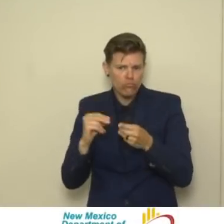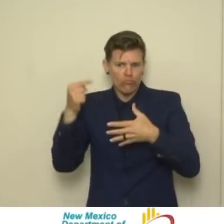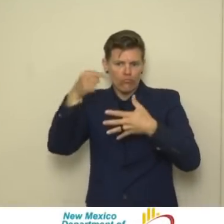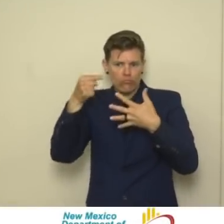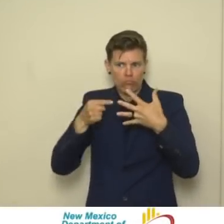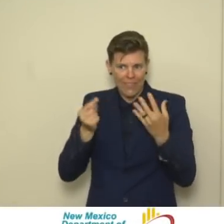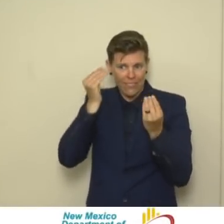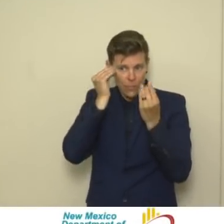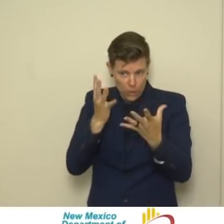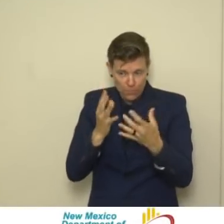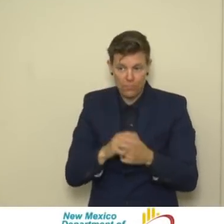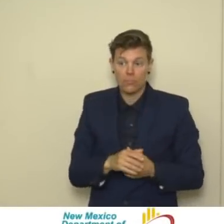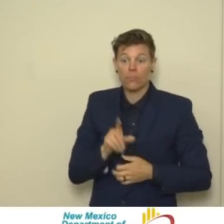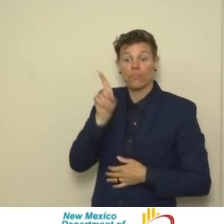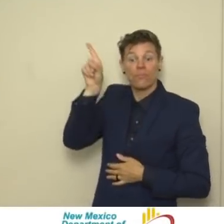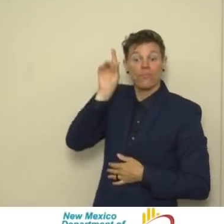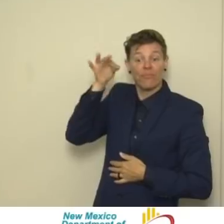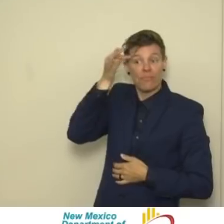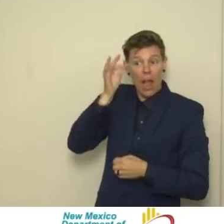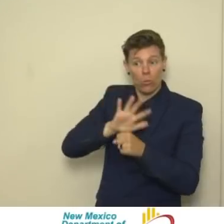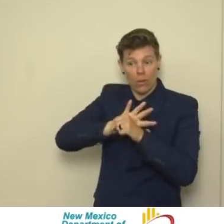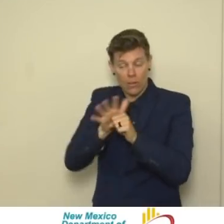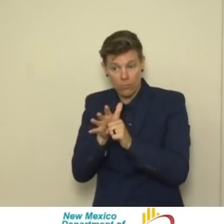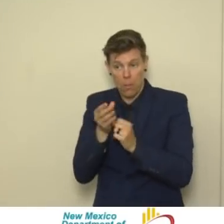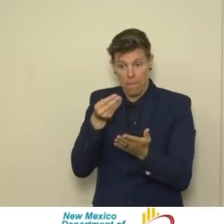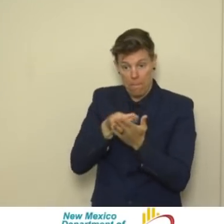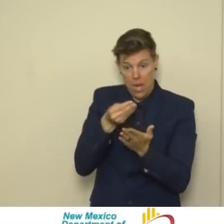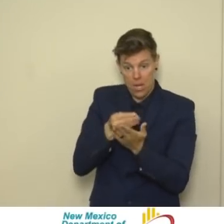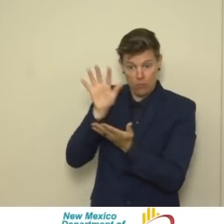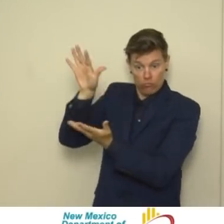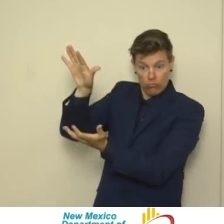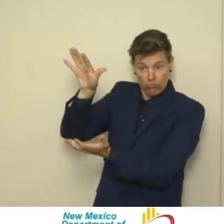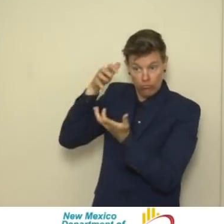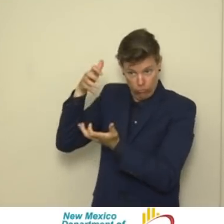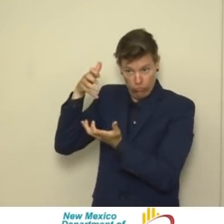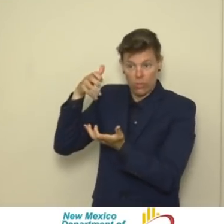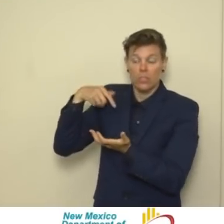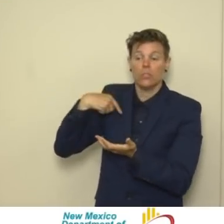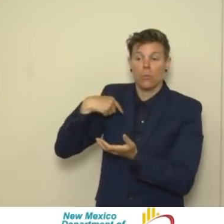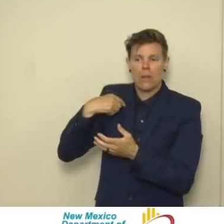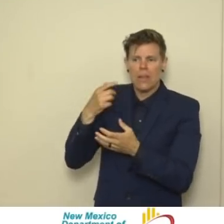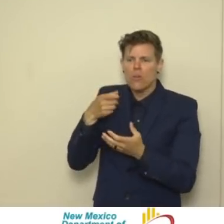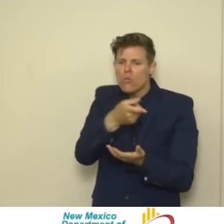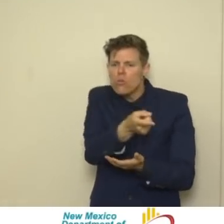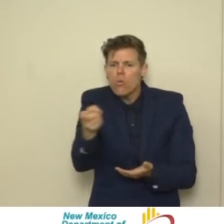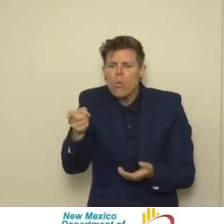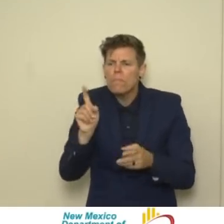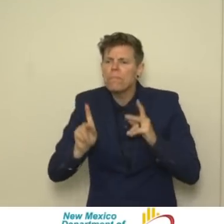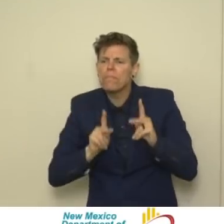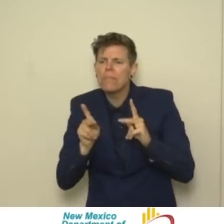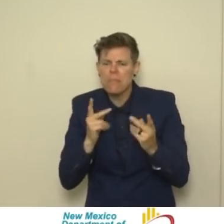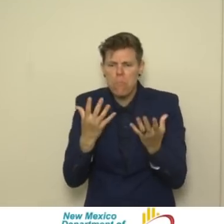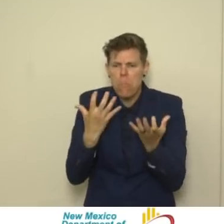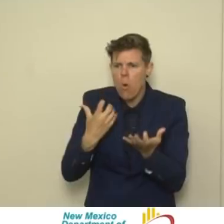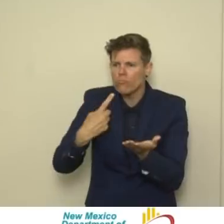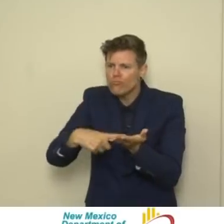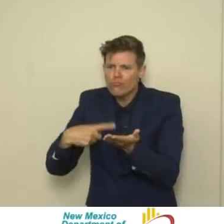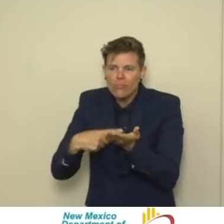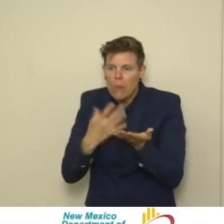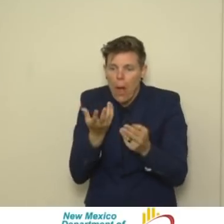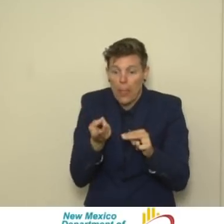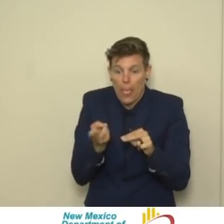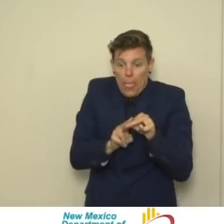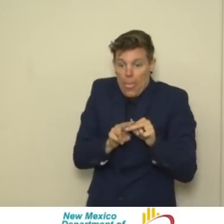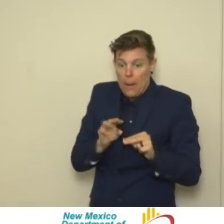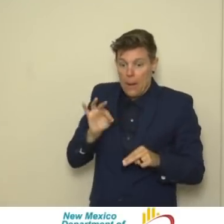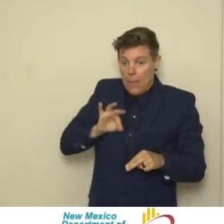unemployment compensation. For those of you that are paying attention to unemployment, that is the extra $600 per week